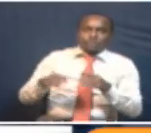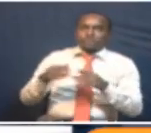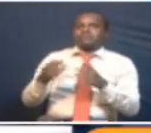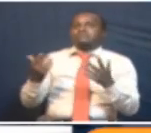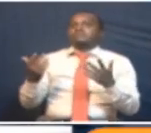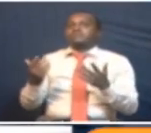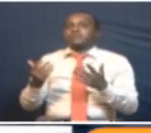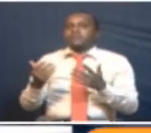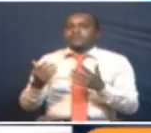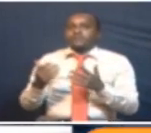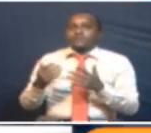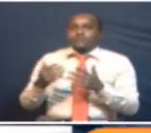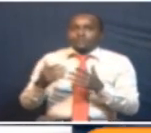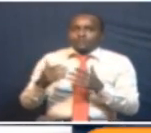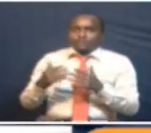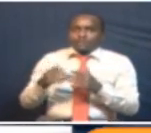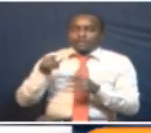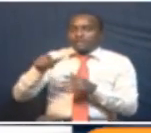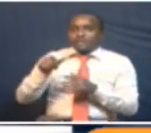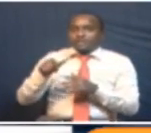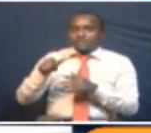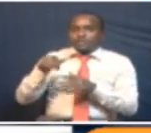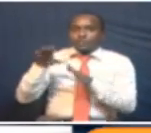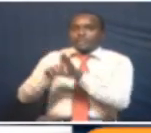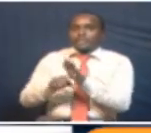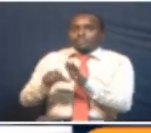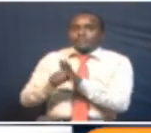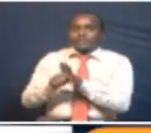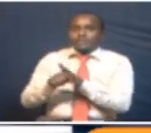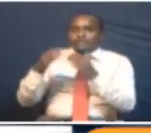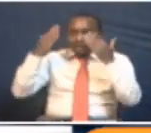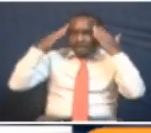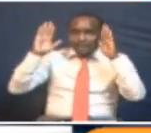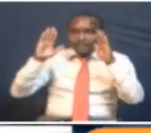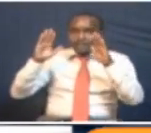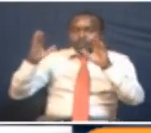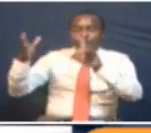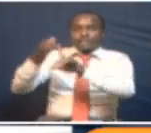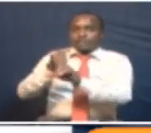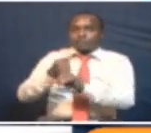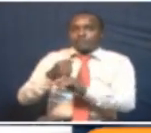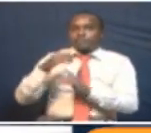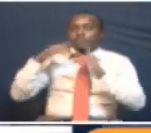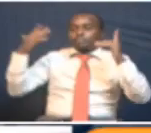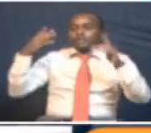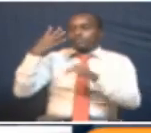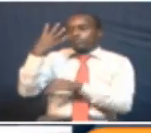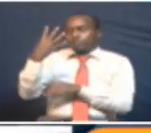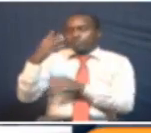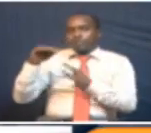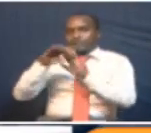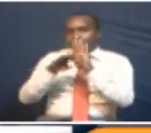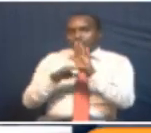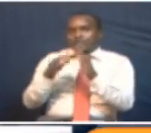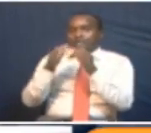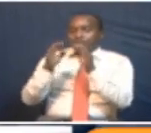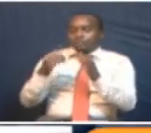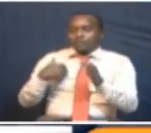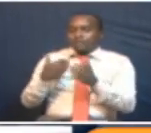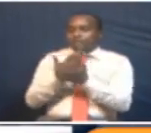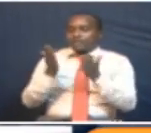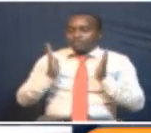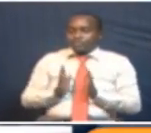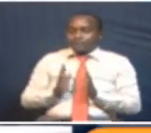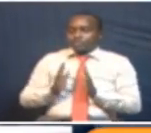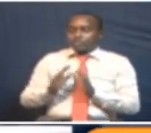things will ultimately undermine the realization of the Big Four agenda. So if you have anyone in the political formation disrupting